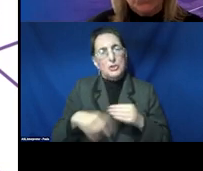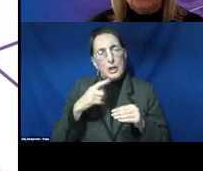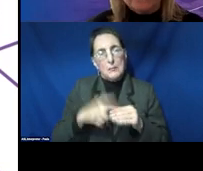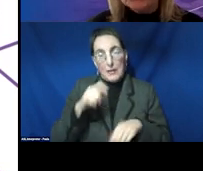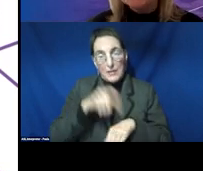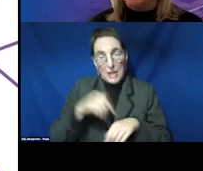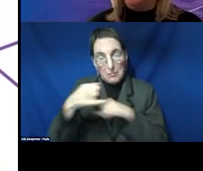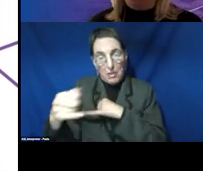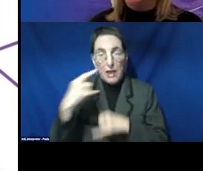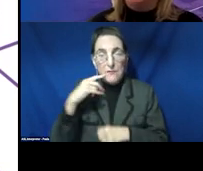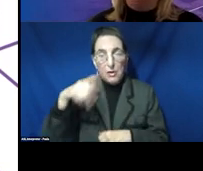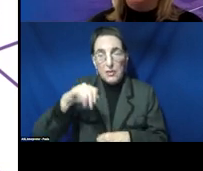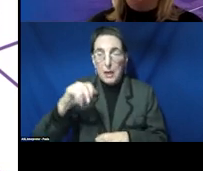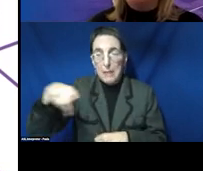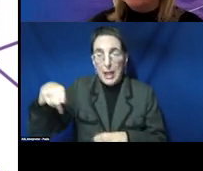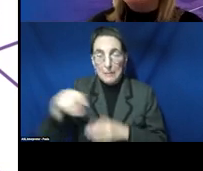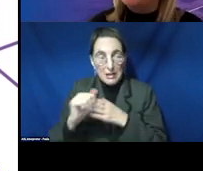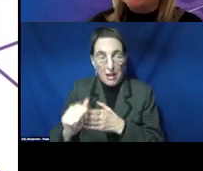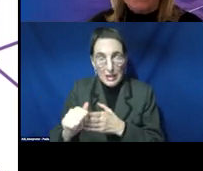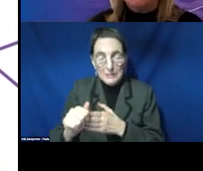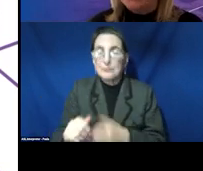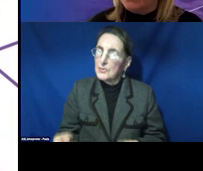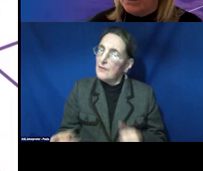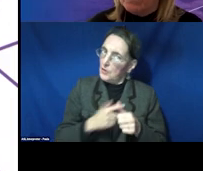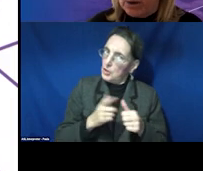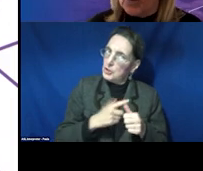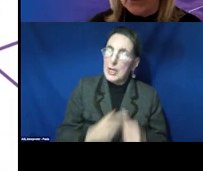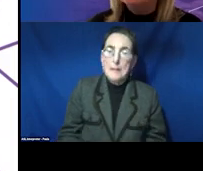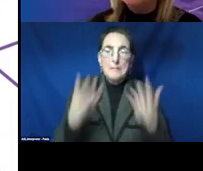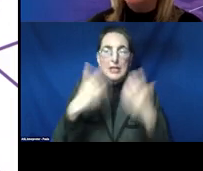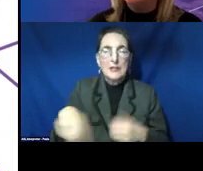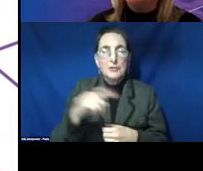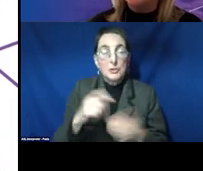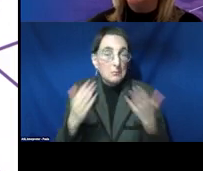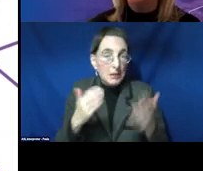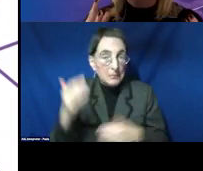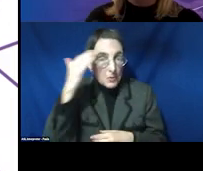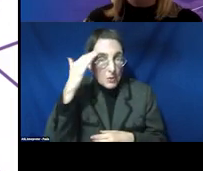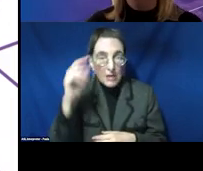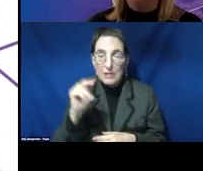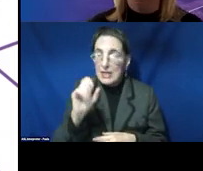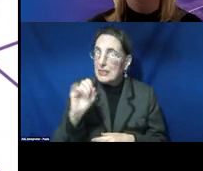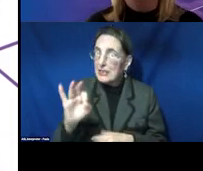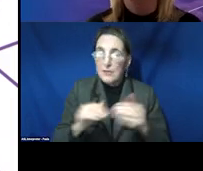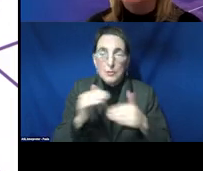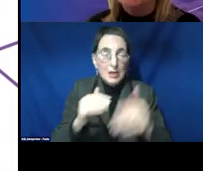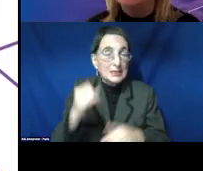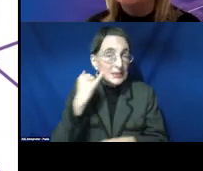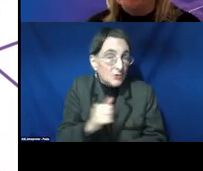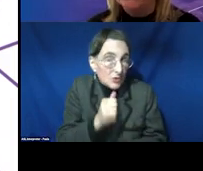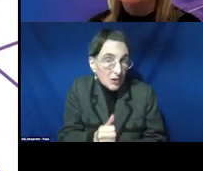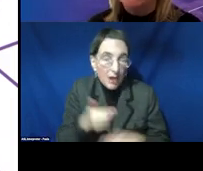Guide. Well, first of all, many of you may be aware of NSF's process, but if you're not, let me